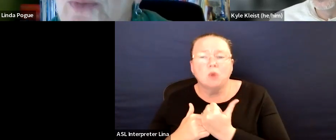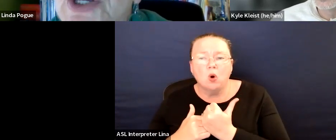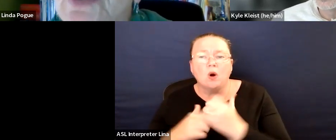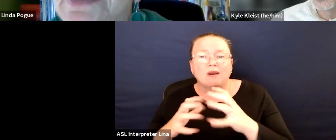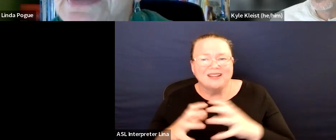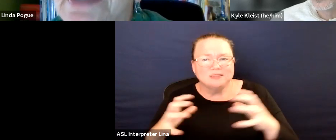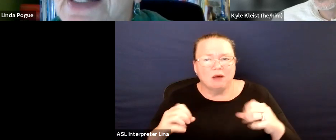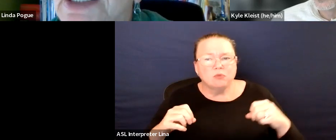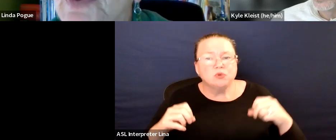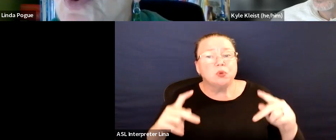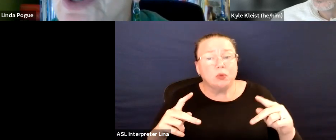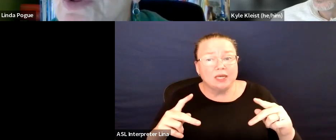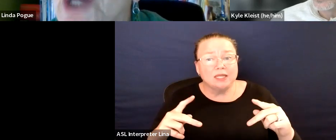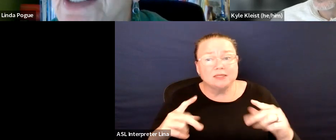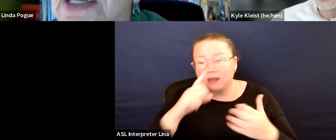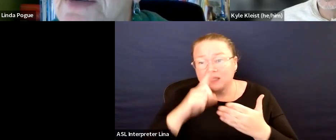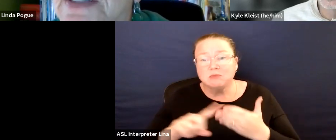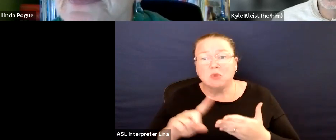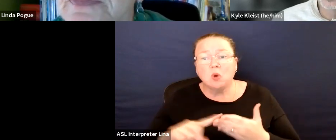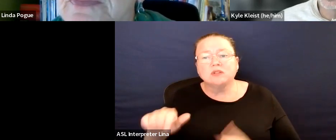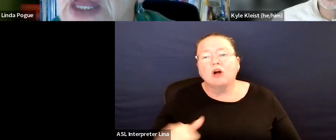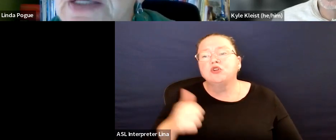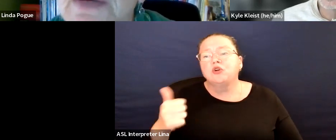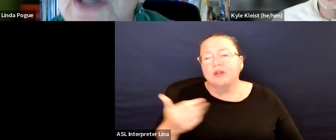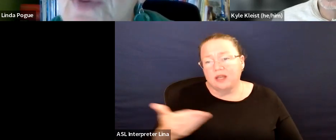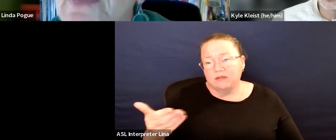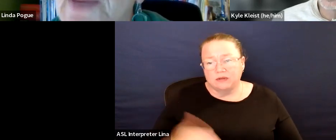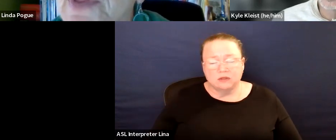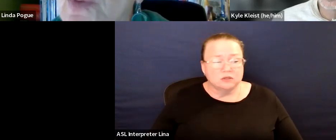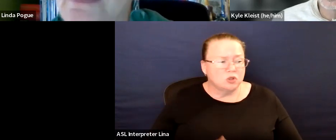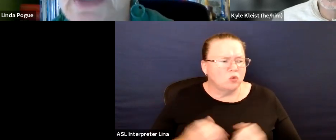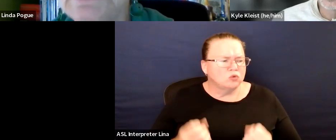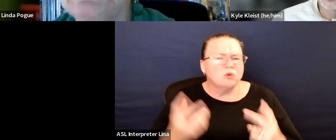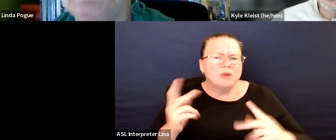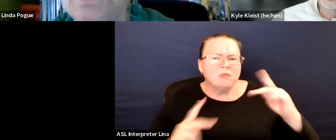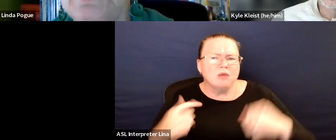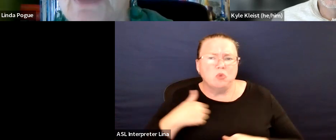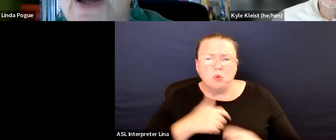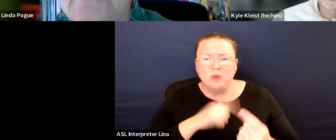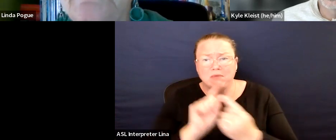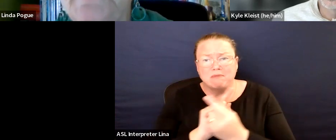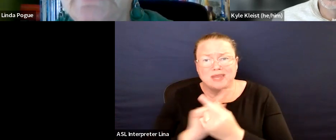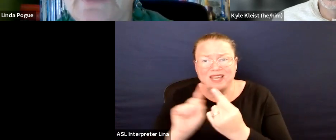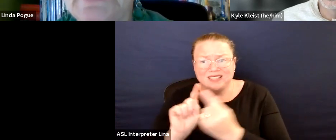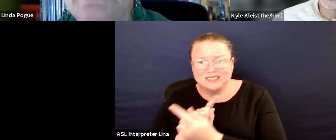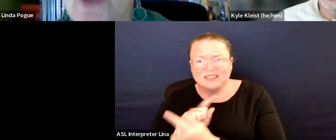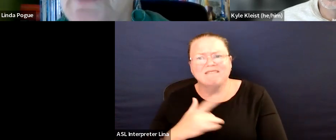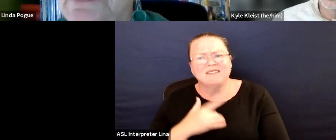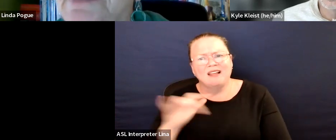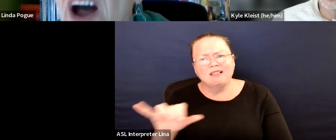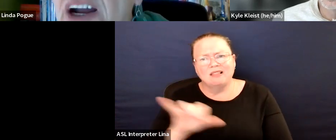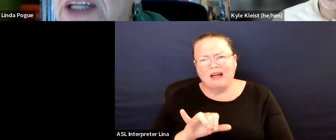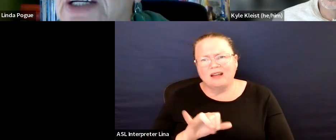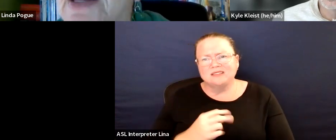expands opportunities and explores alternatives. So many people that we meet feel like they might